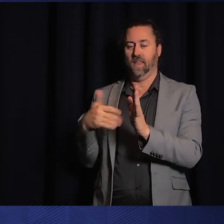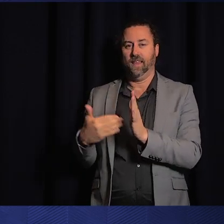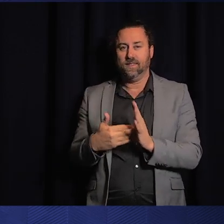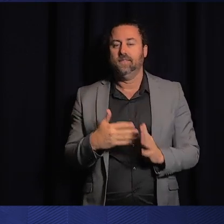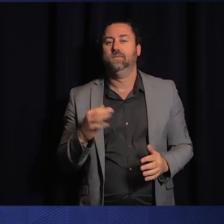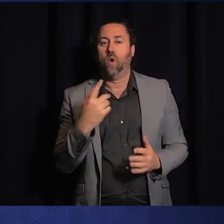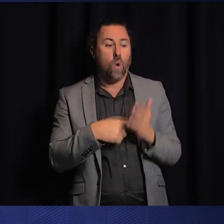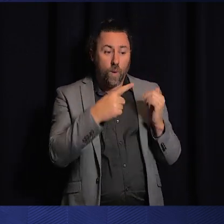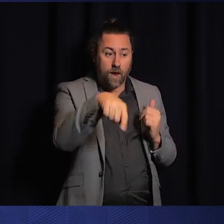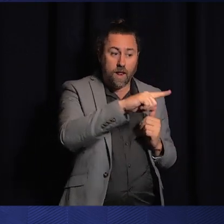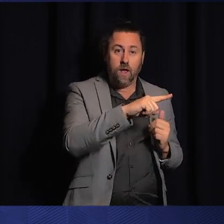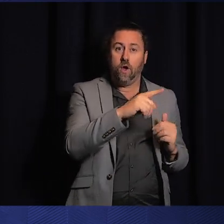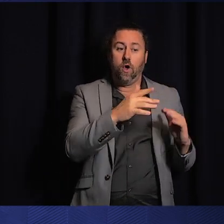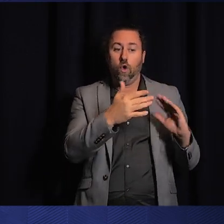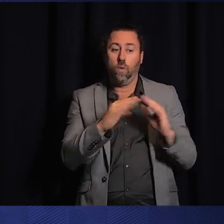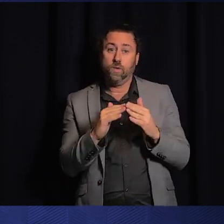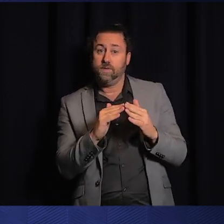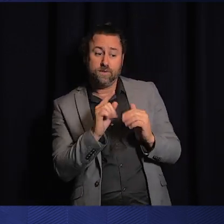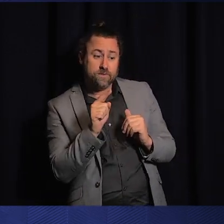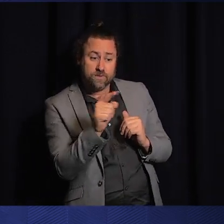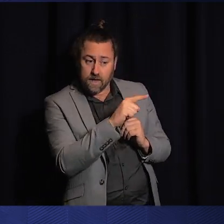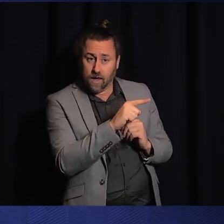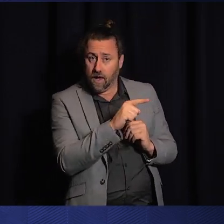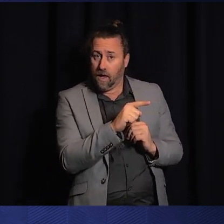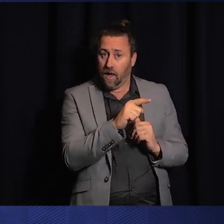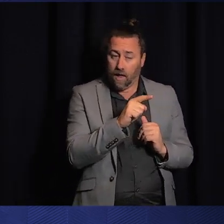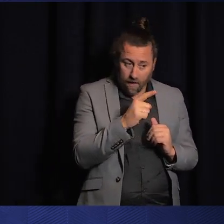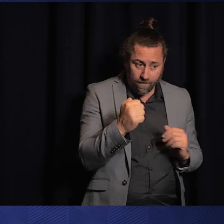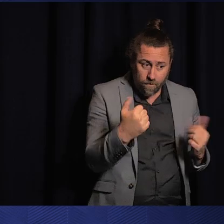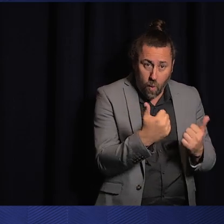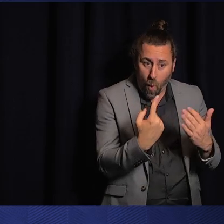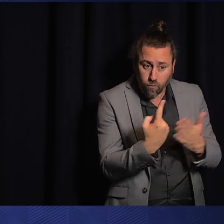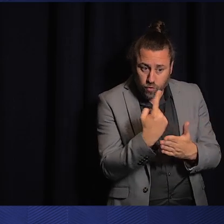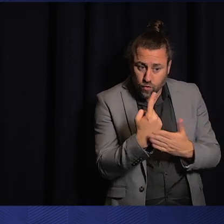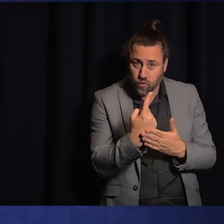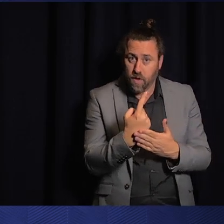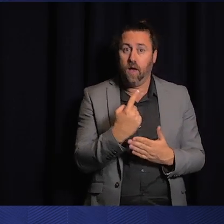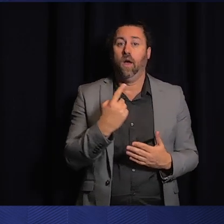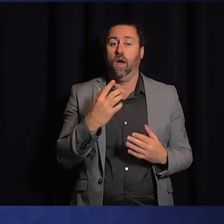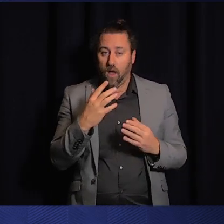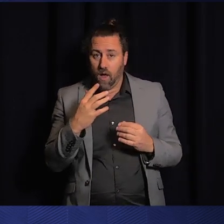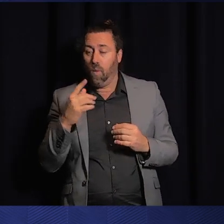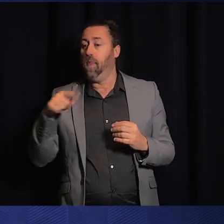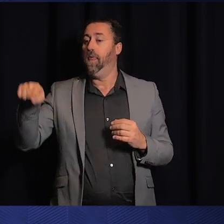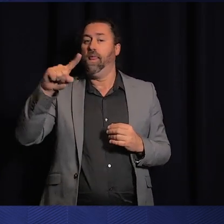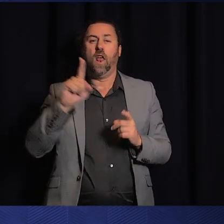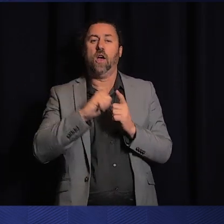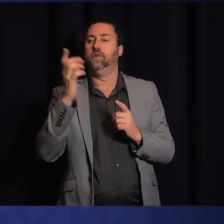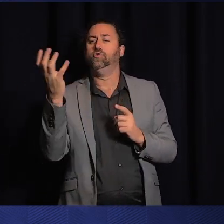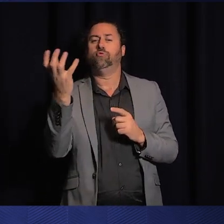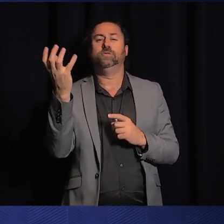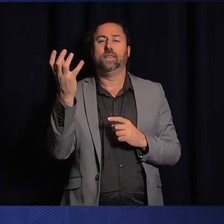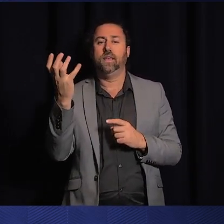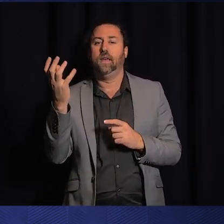only be the role of civil society. It should be the role of civil society with the affected people, with the